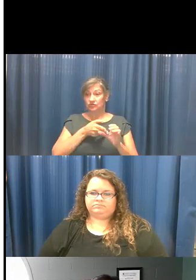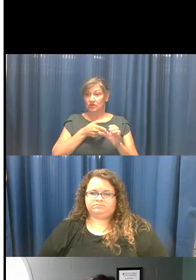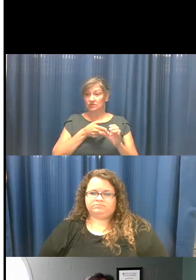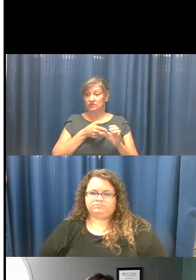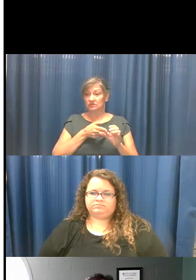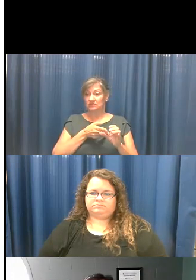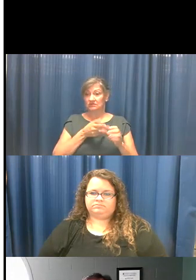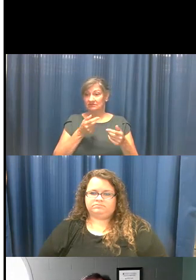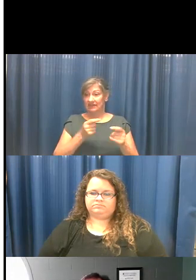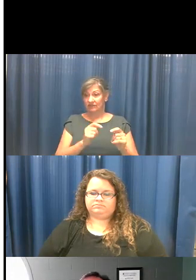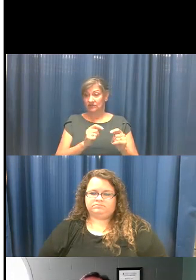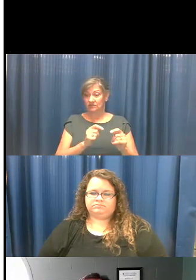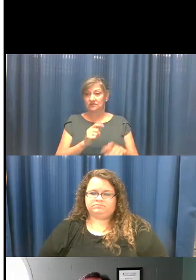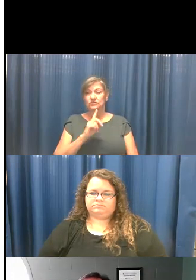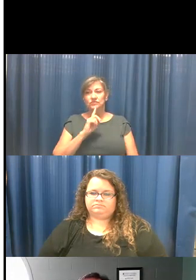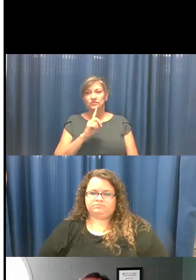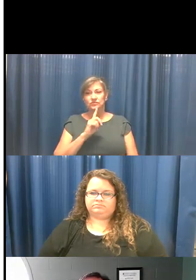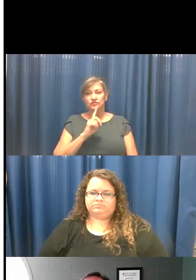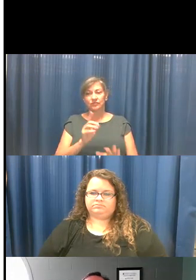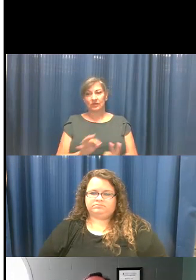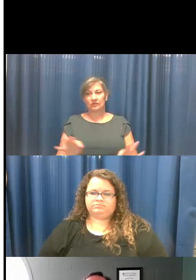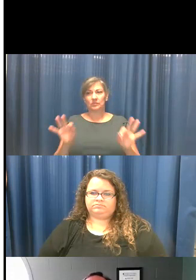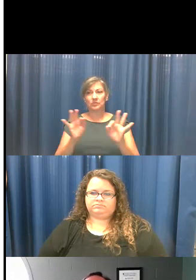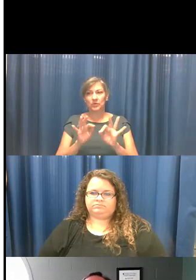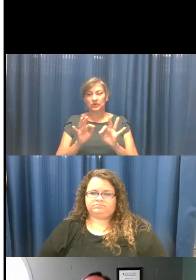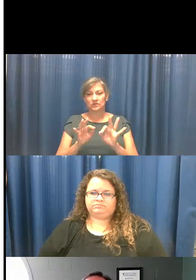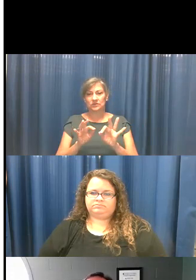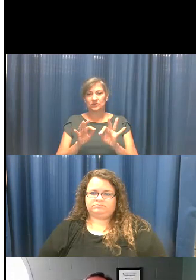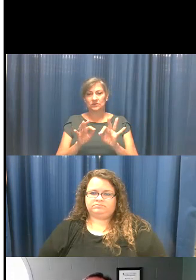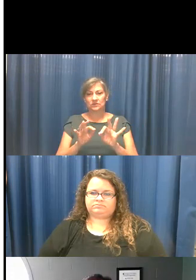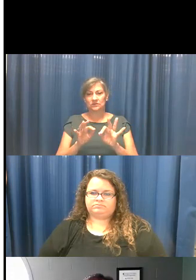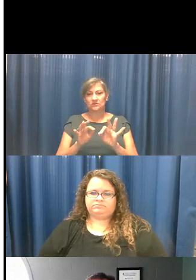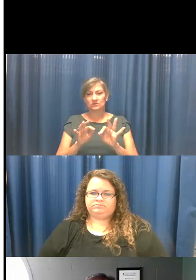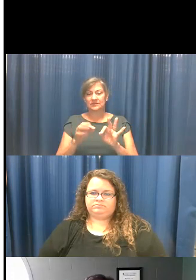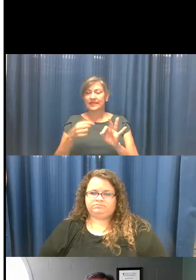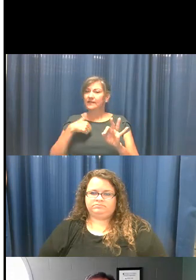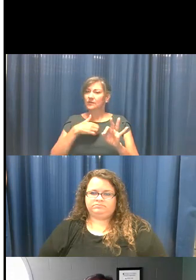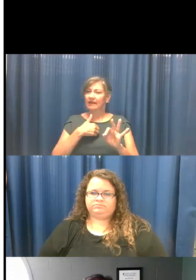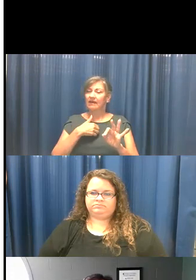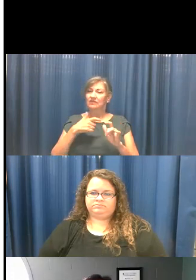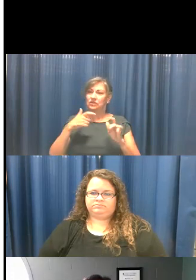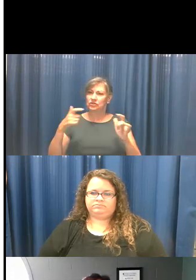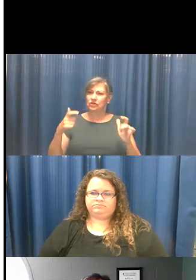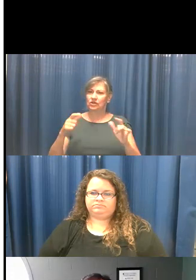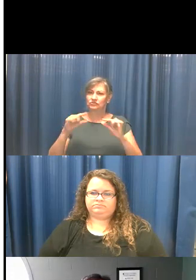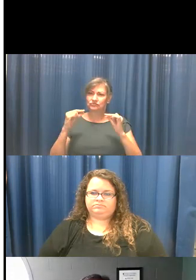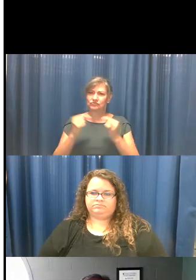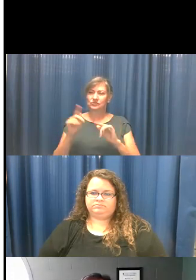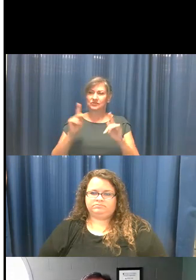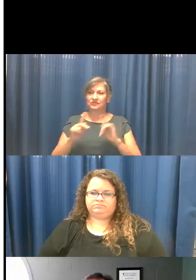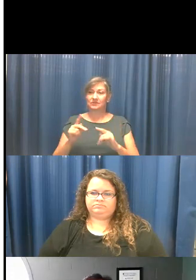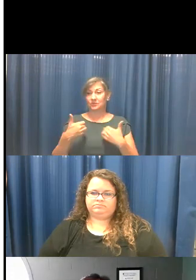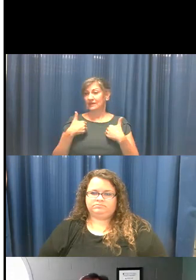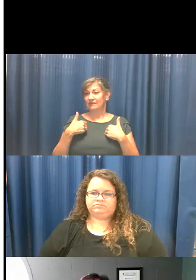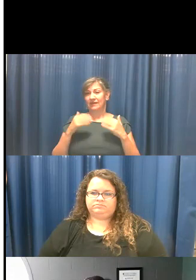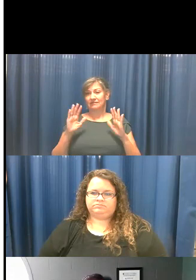and it's really important and that we have a larger group of people, and we've had great groups of